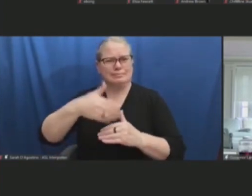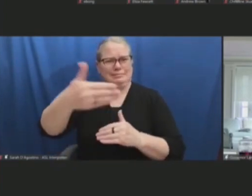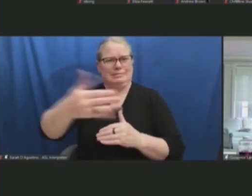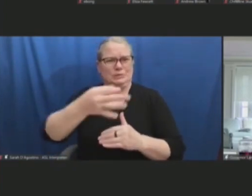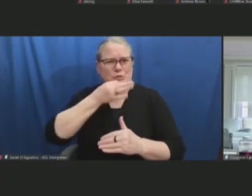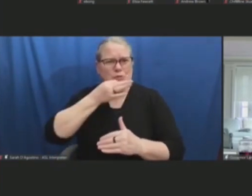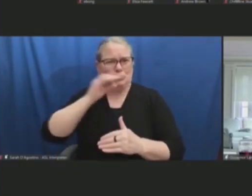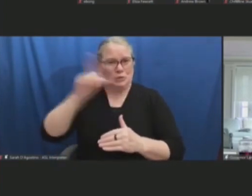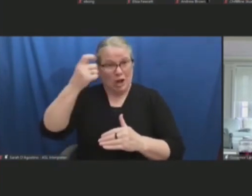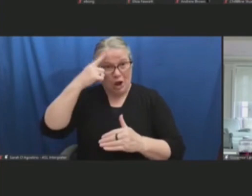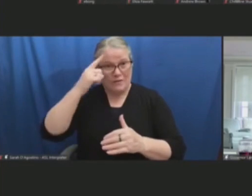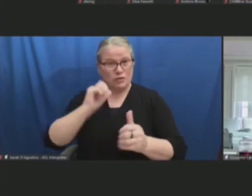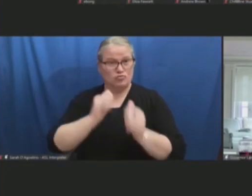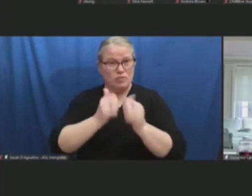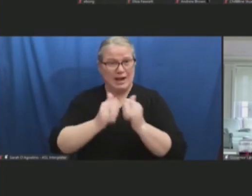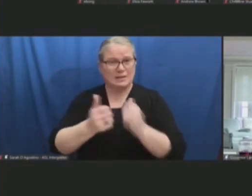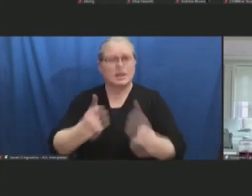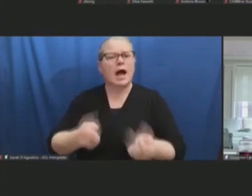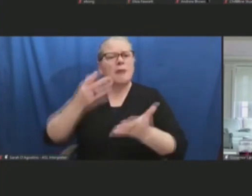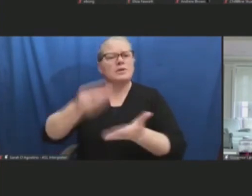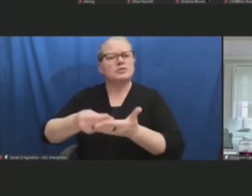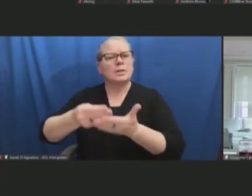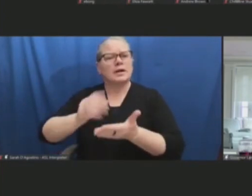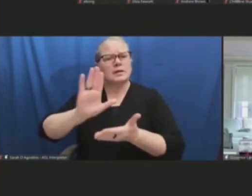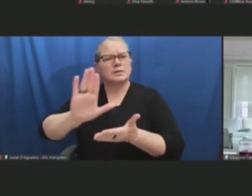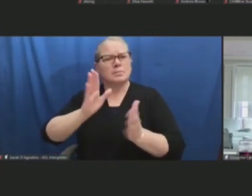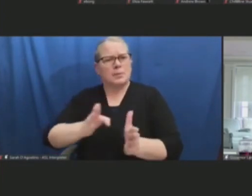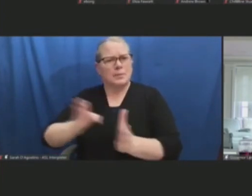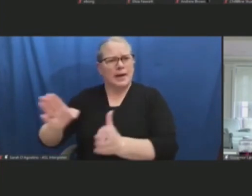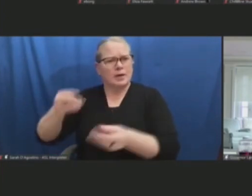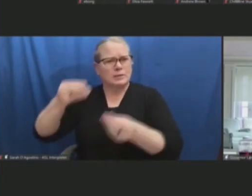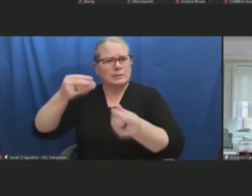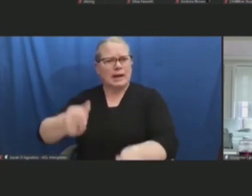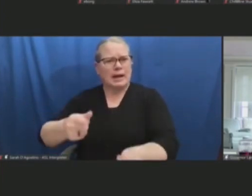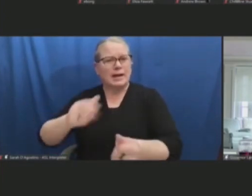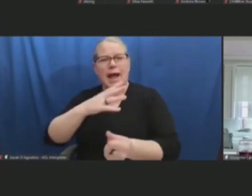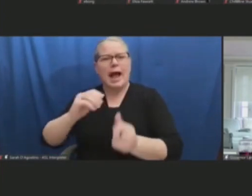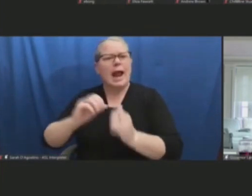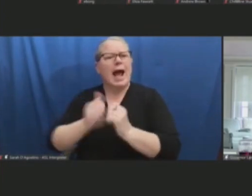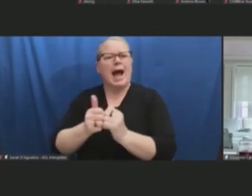how do you prevent this from being a spending arms race?